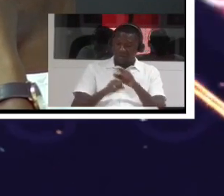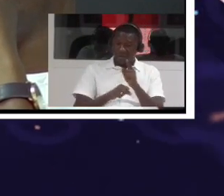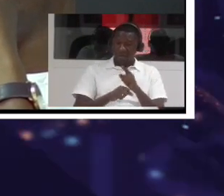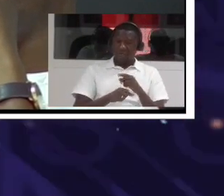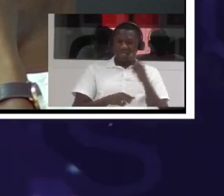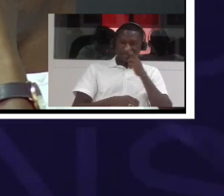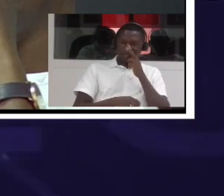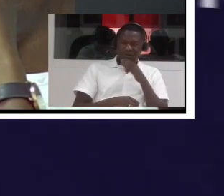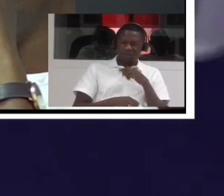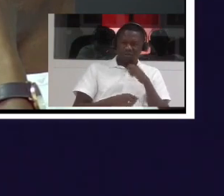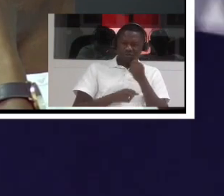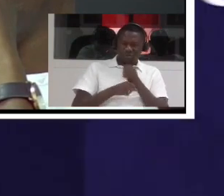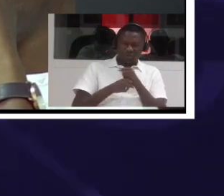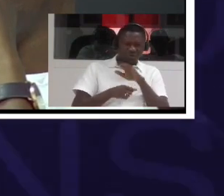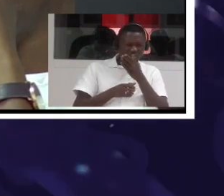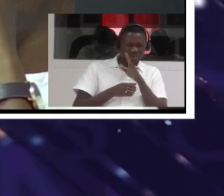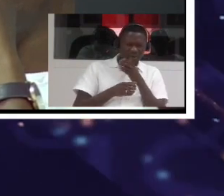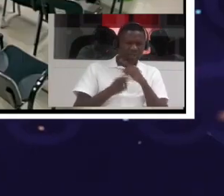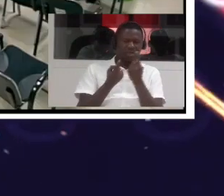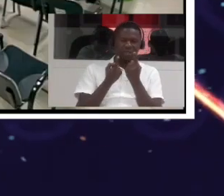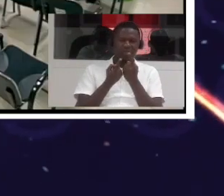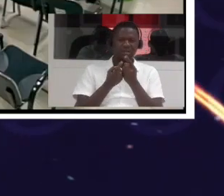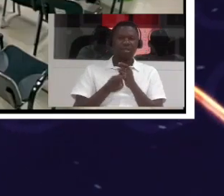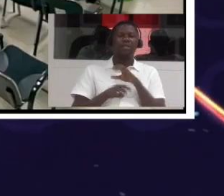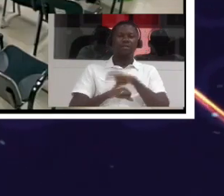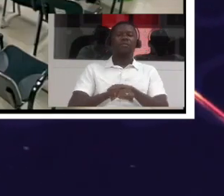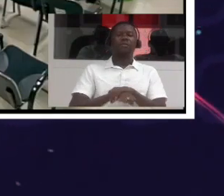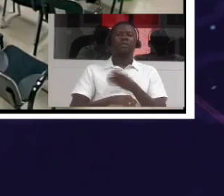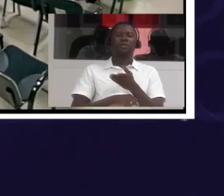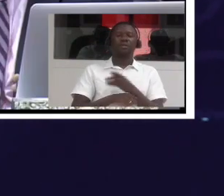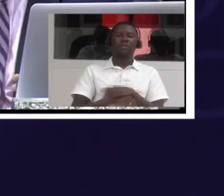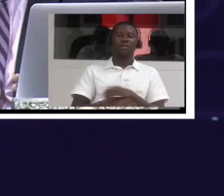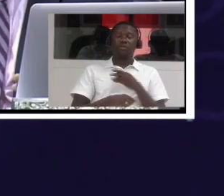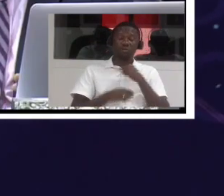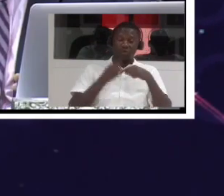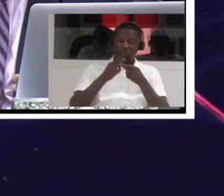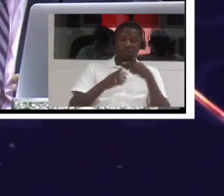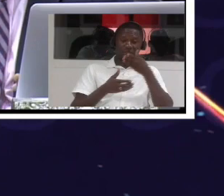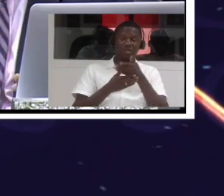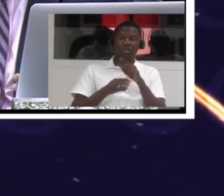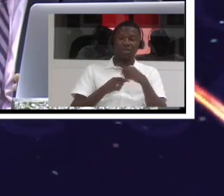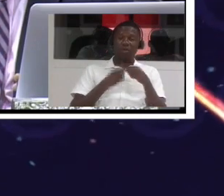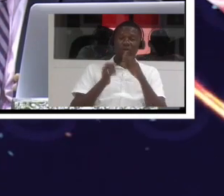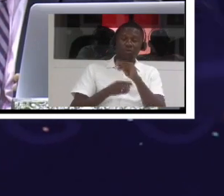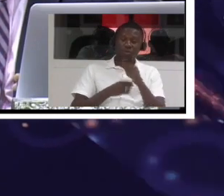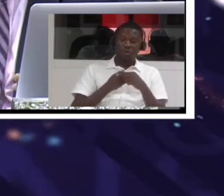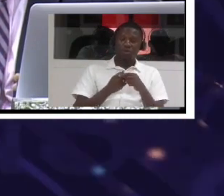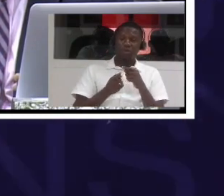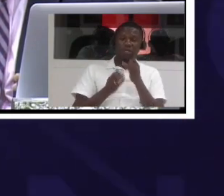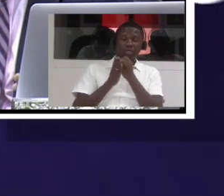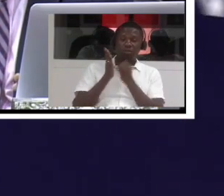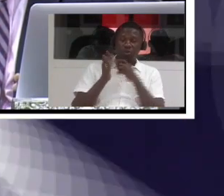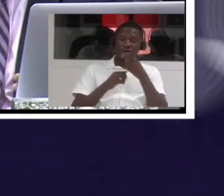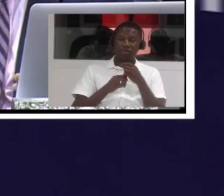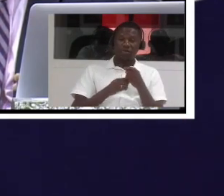some, you know, some other things. And among those things that we were doing was the issue of citizenship. I mean, so